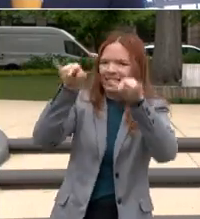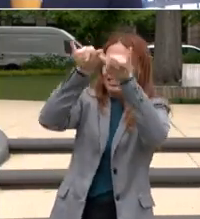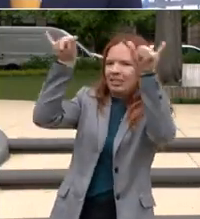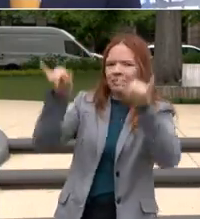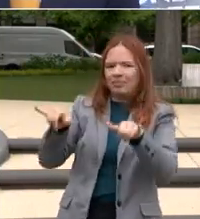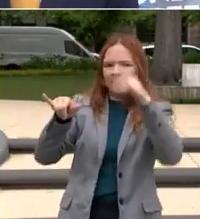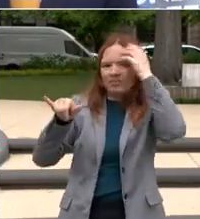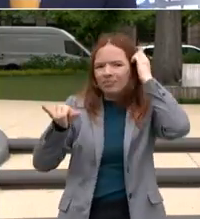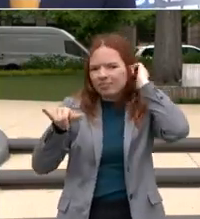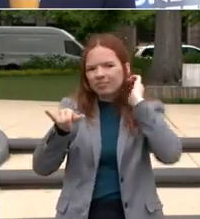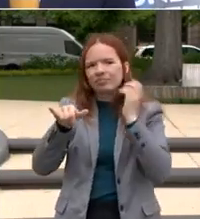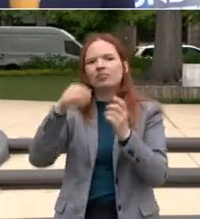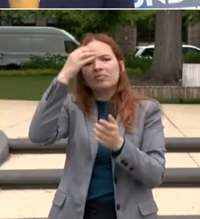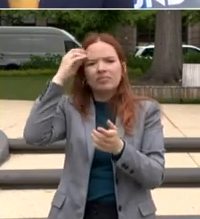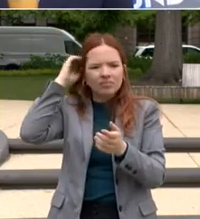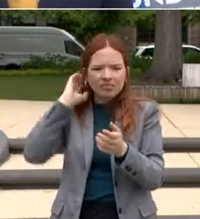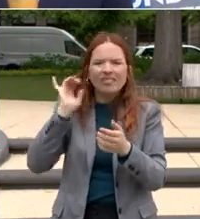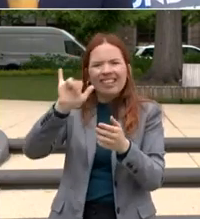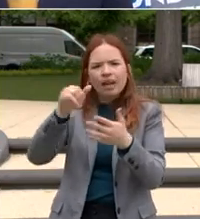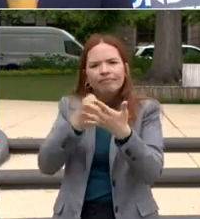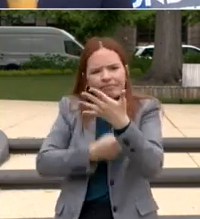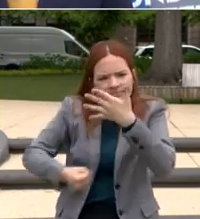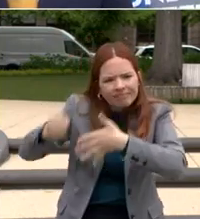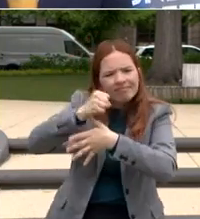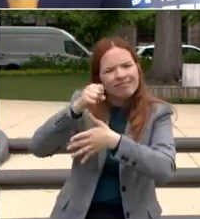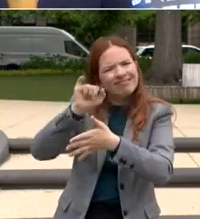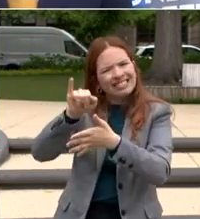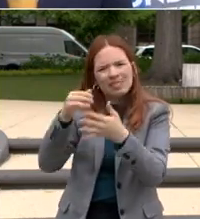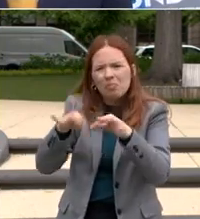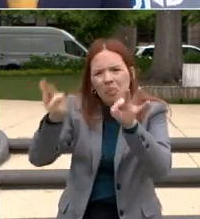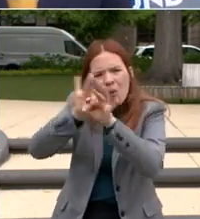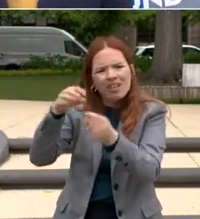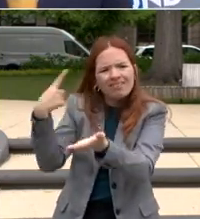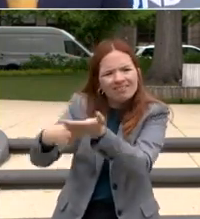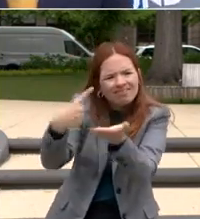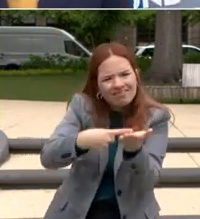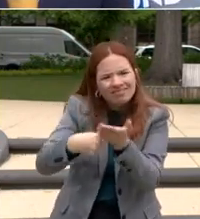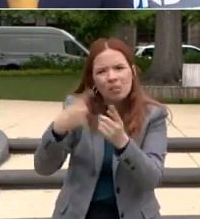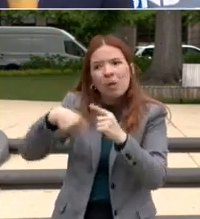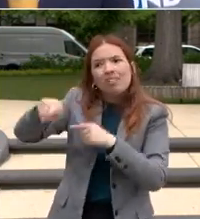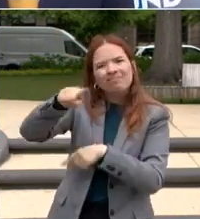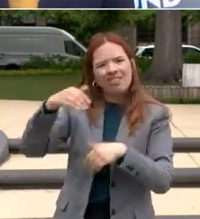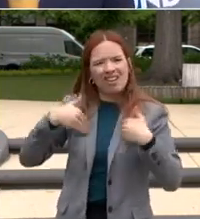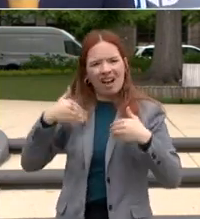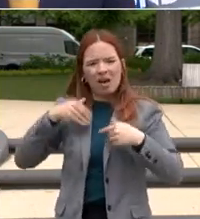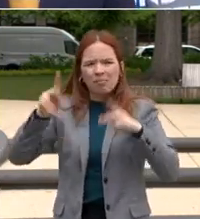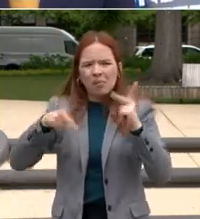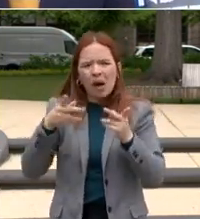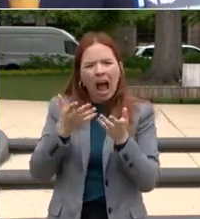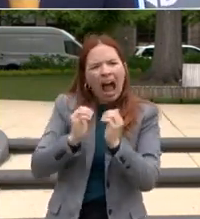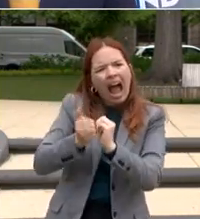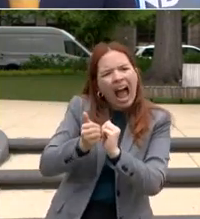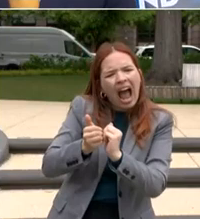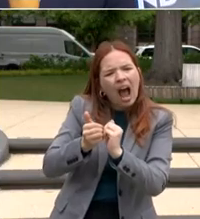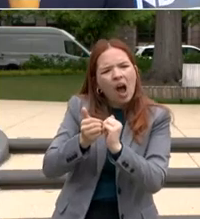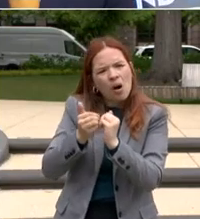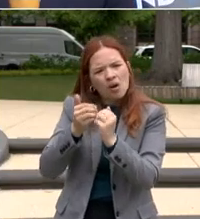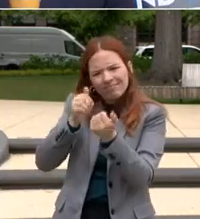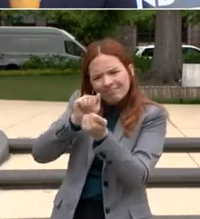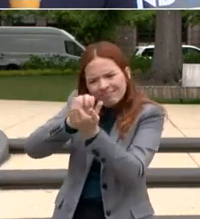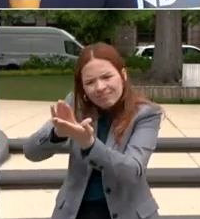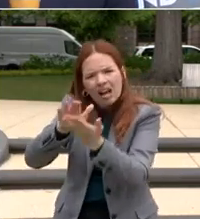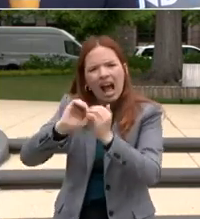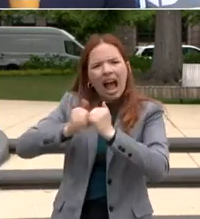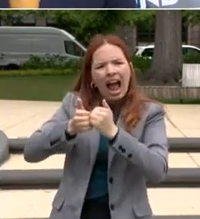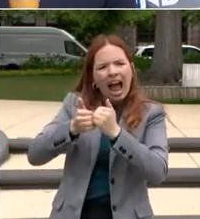a concentrated discussion around young people and how we are approaching them in our criminal justice